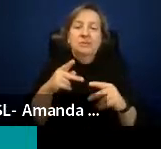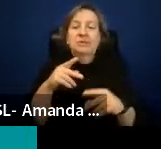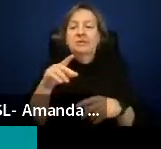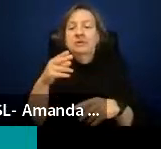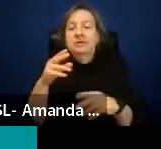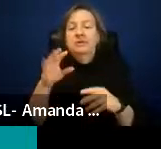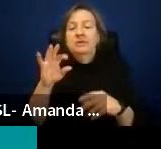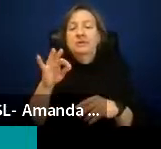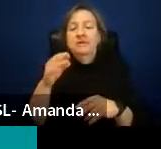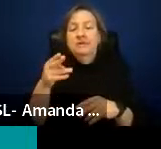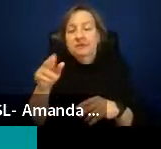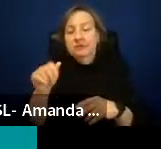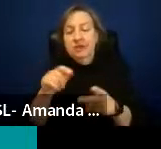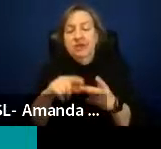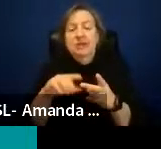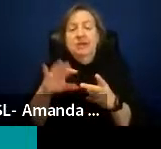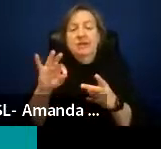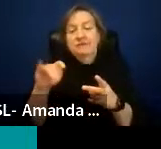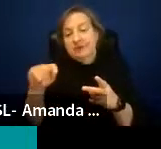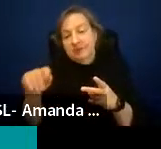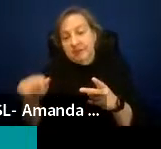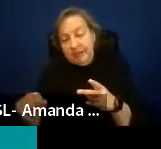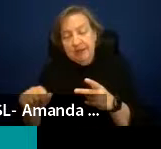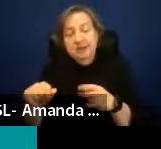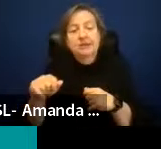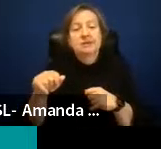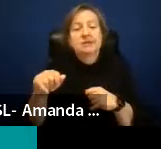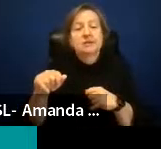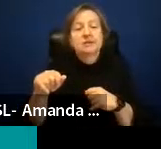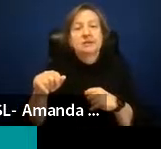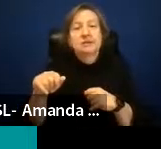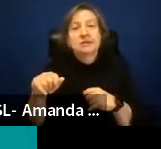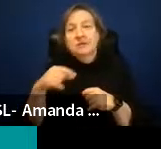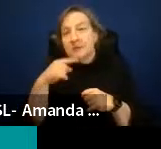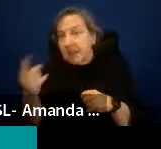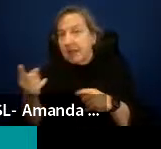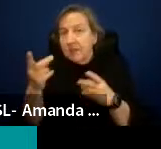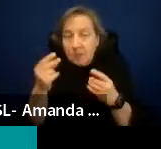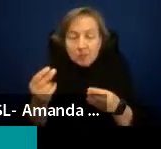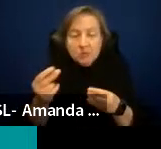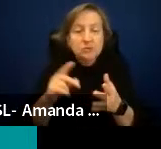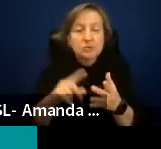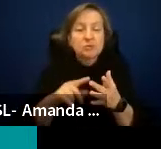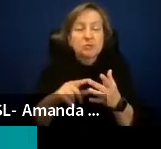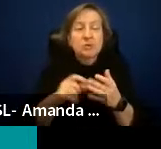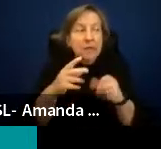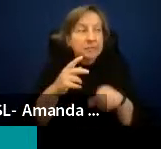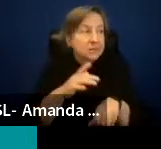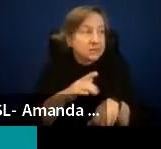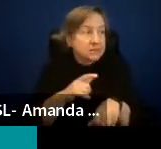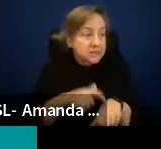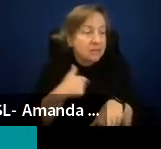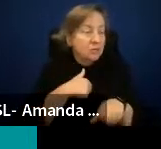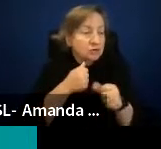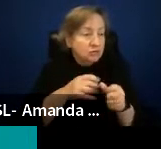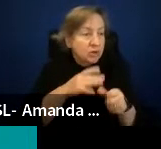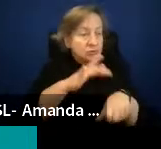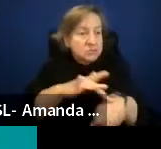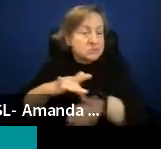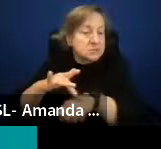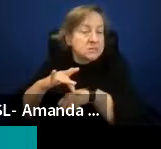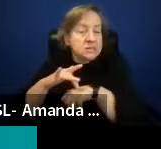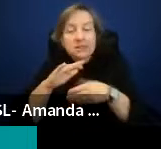Federal Transit Authority, and tell them things that we're doing, the number of touches that we have in this community over the